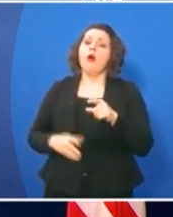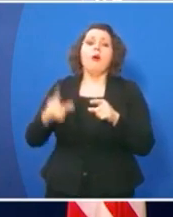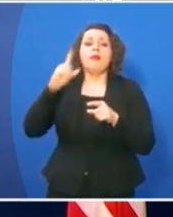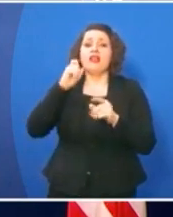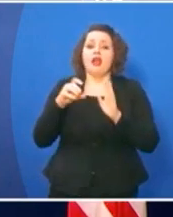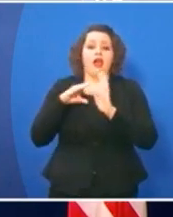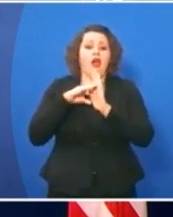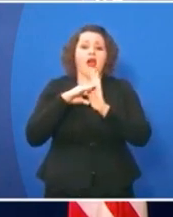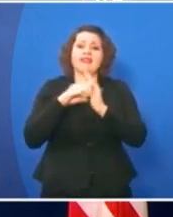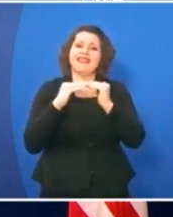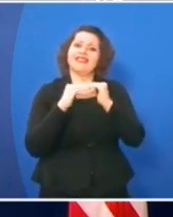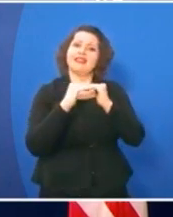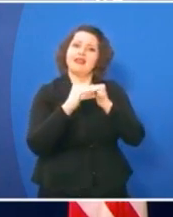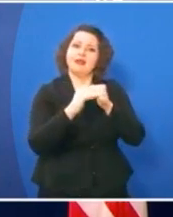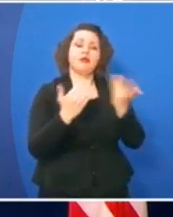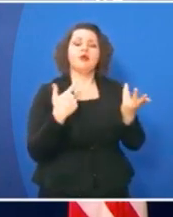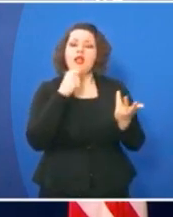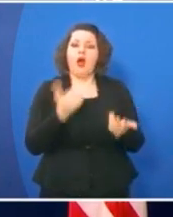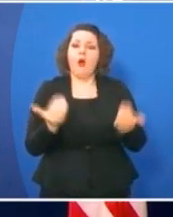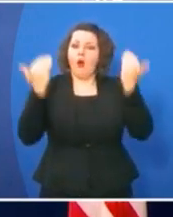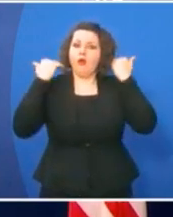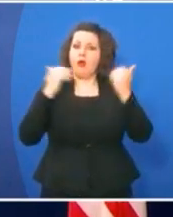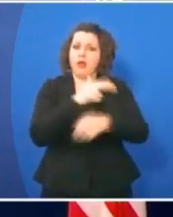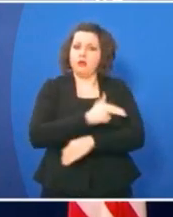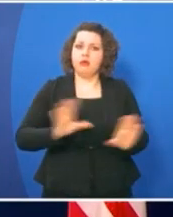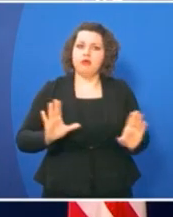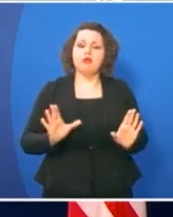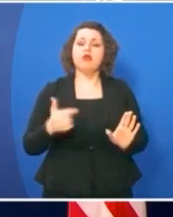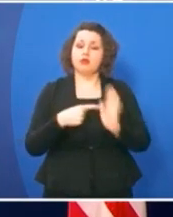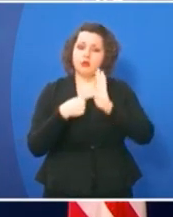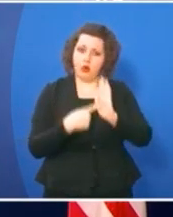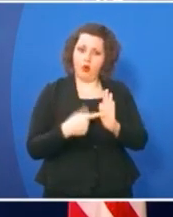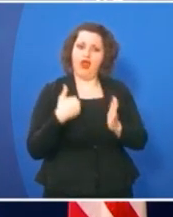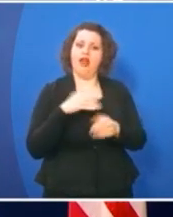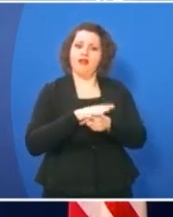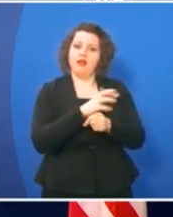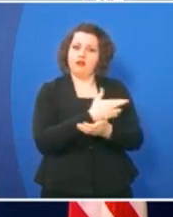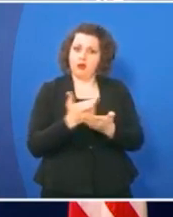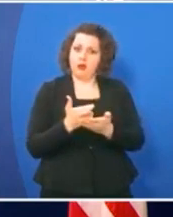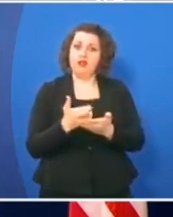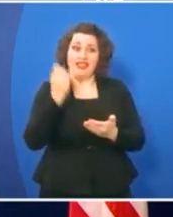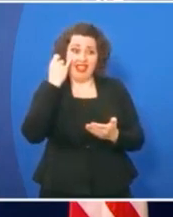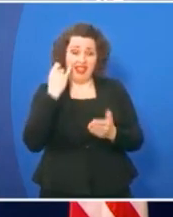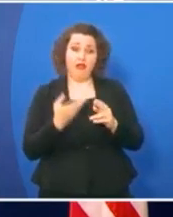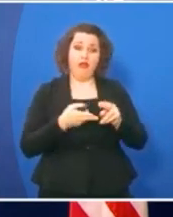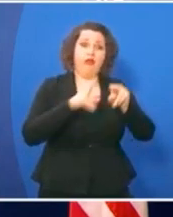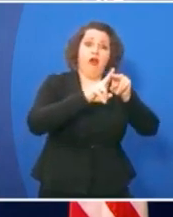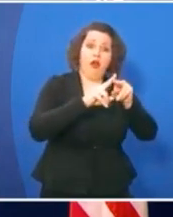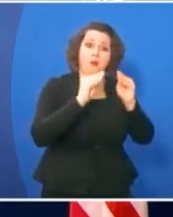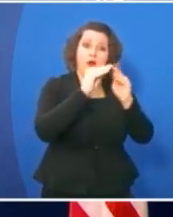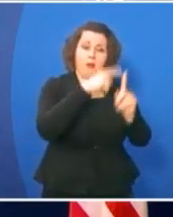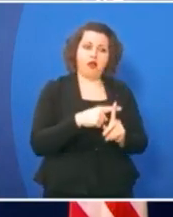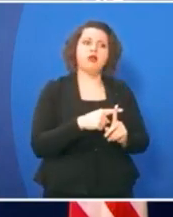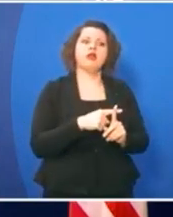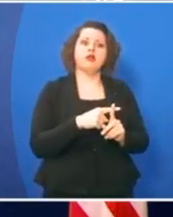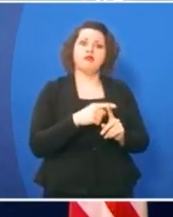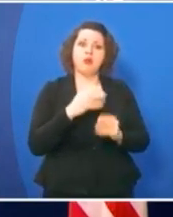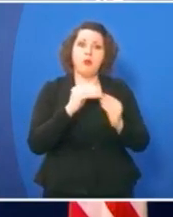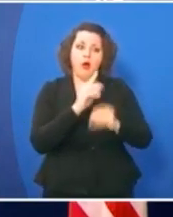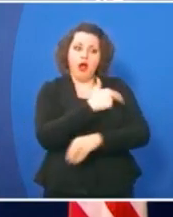overwhelming our healthcare systems. We've demonstrated that we have the resources to manage any type of an uptick or a surge. And so as we